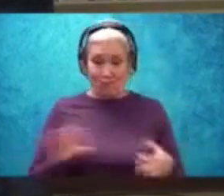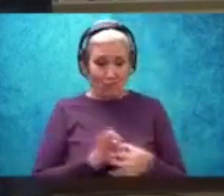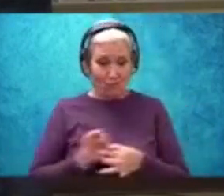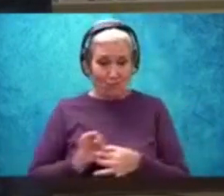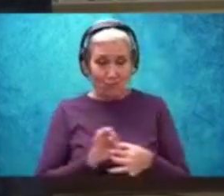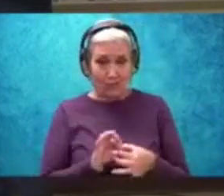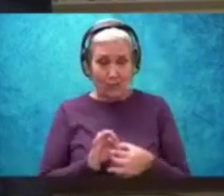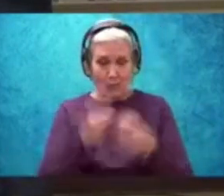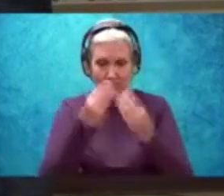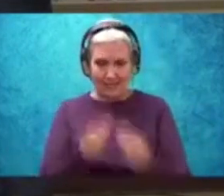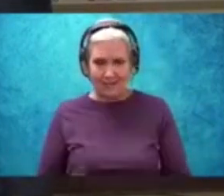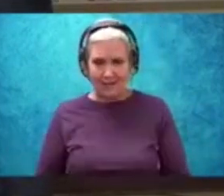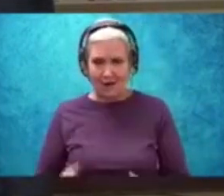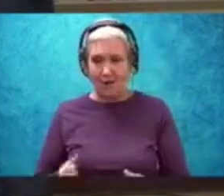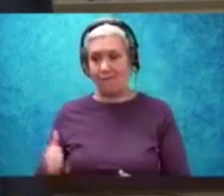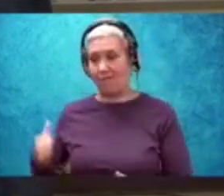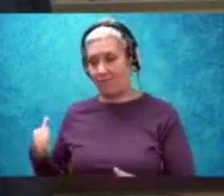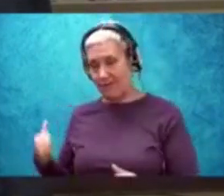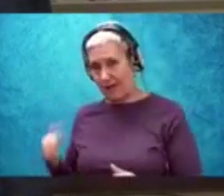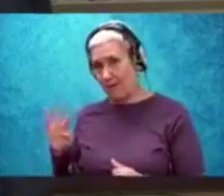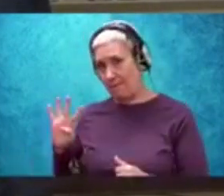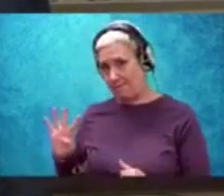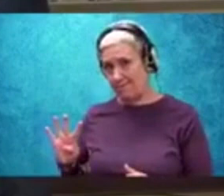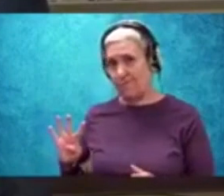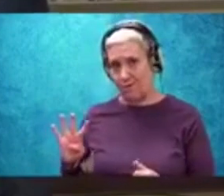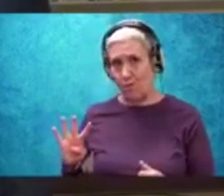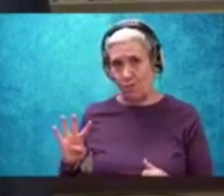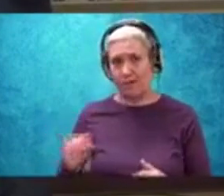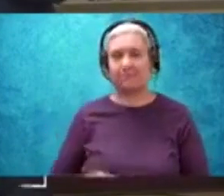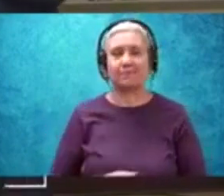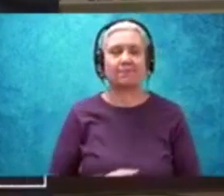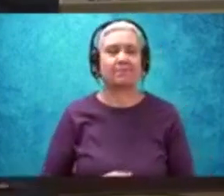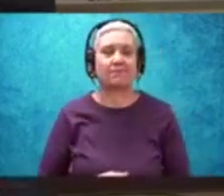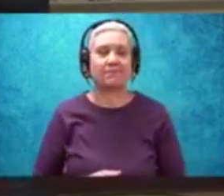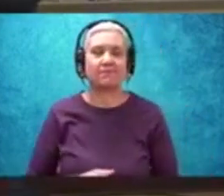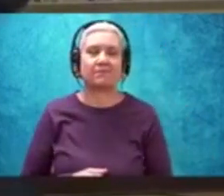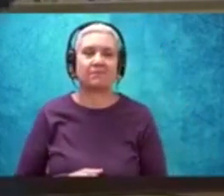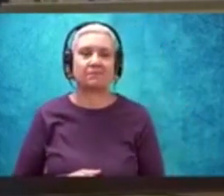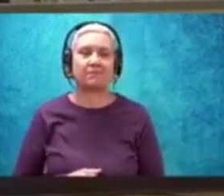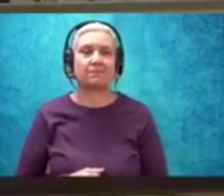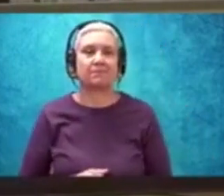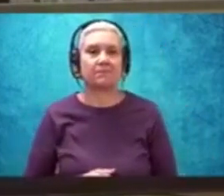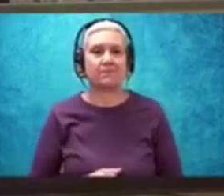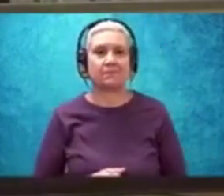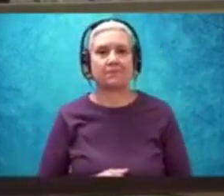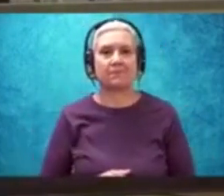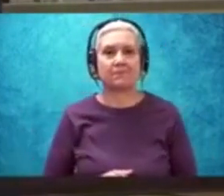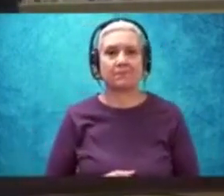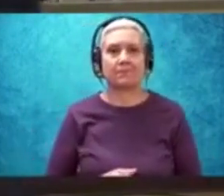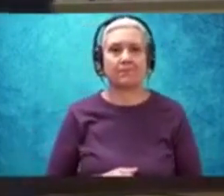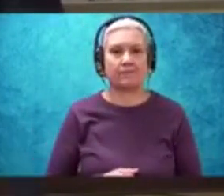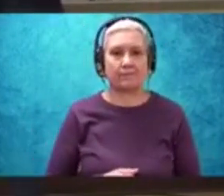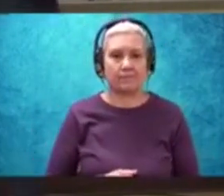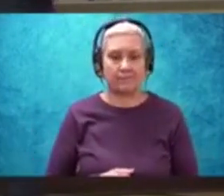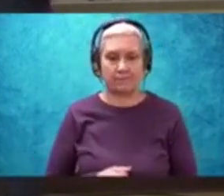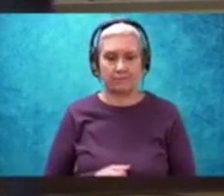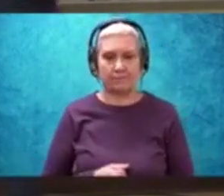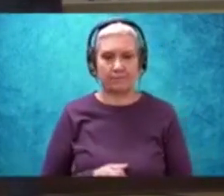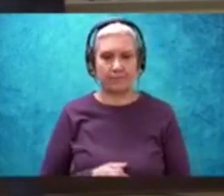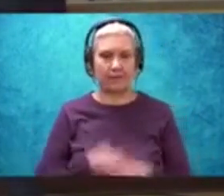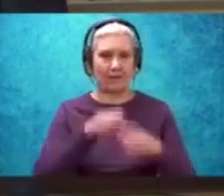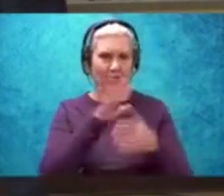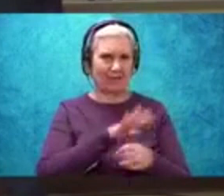what values are going to make that quadratic equation from earlier equal to 0. So taking a look at a couple more area